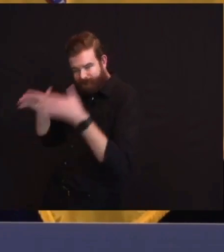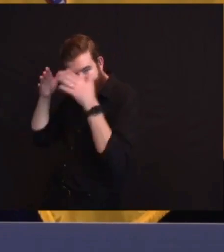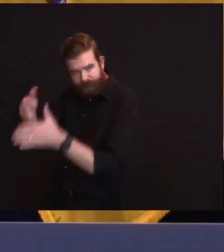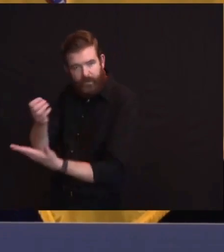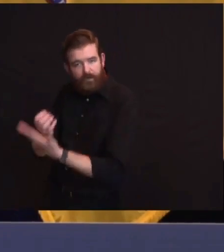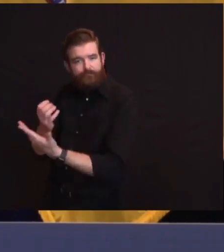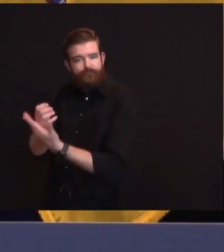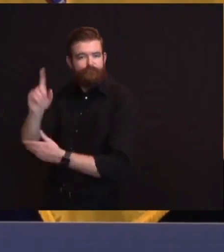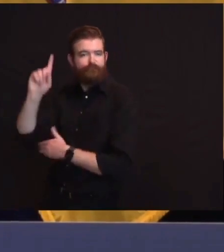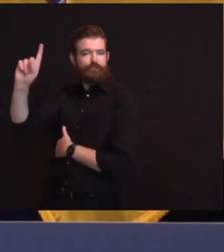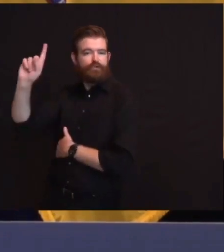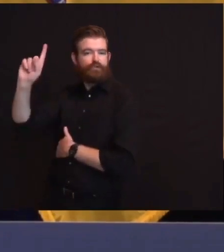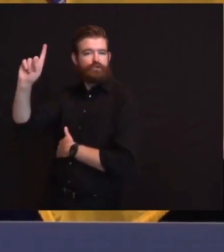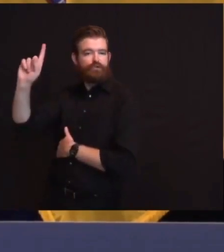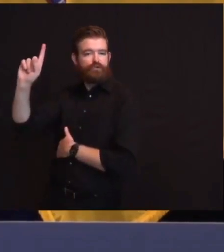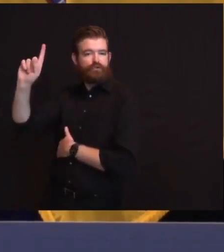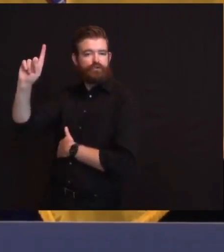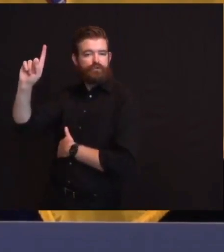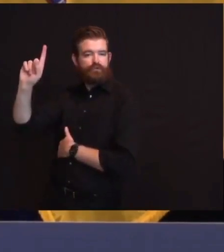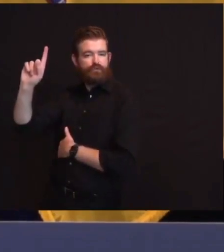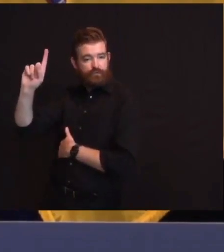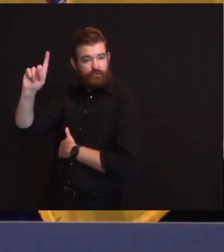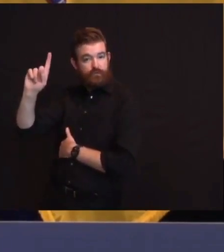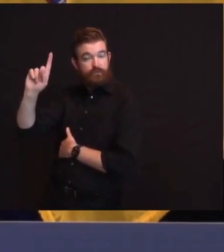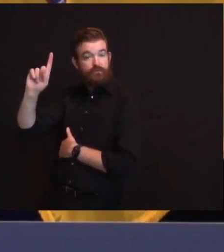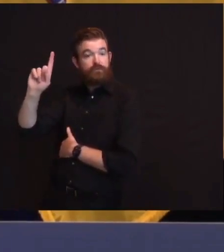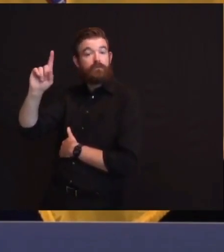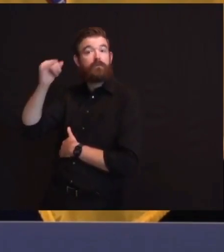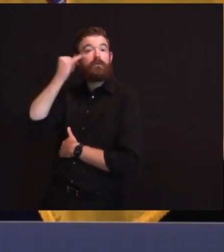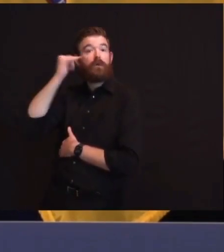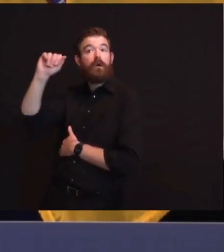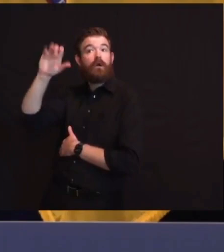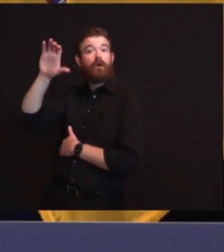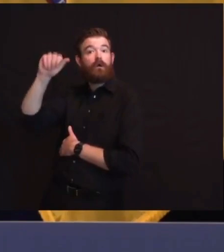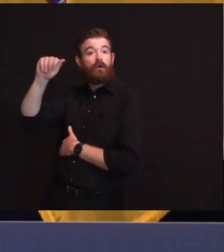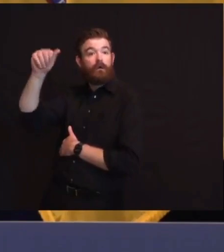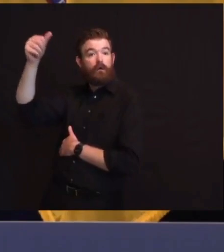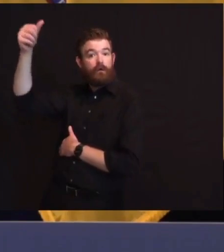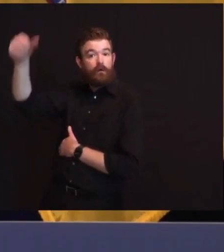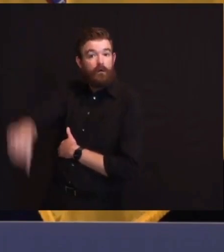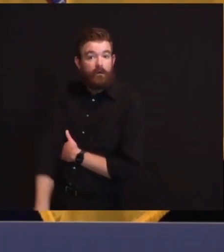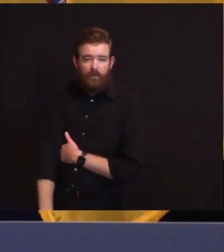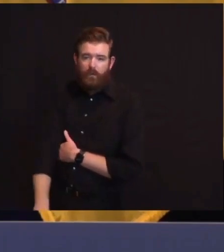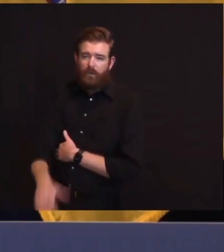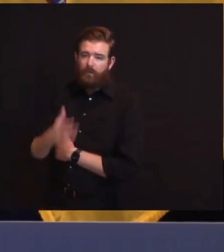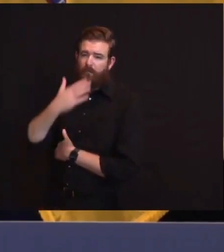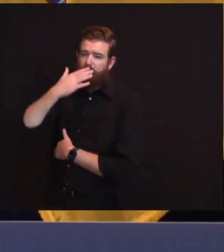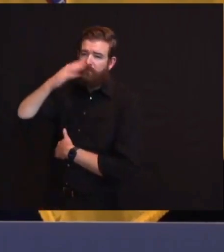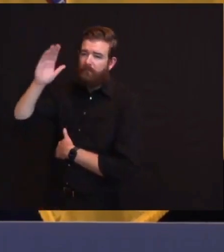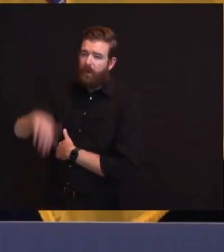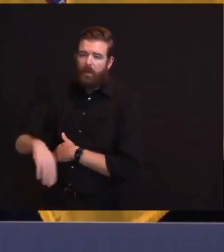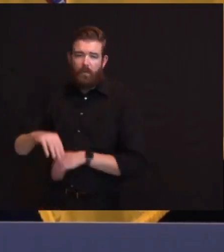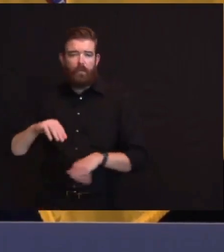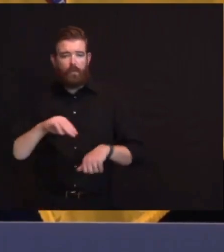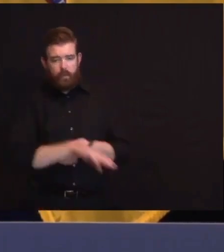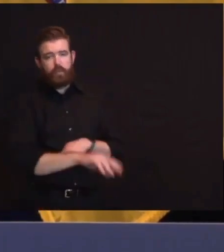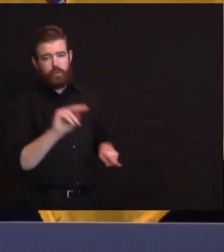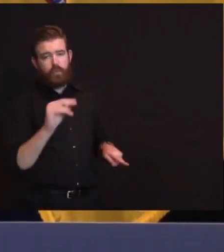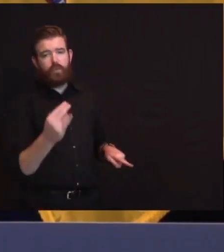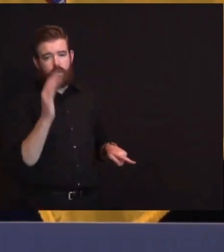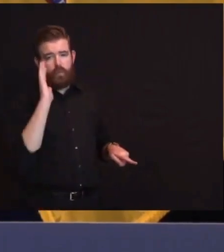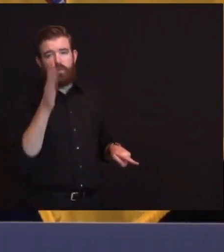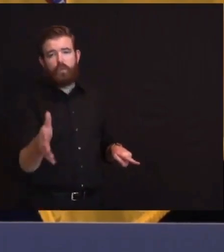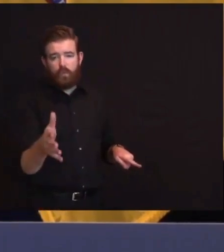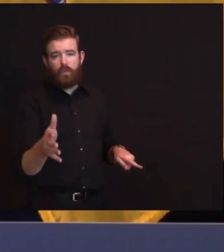looked like, devastating for our state, devastating for every state. Pre-existing conditions, Matt, I believe